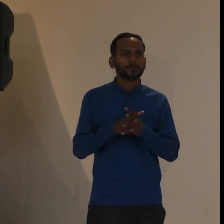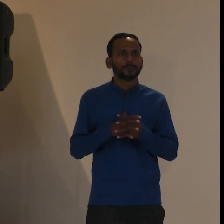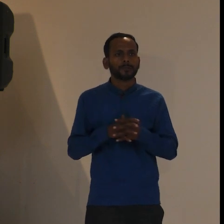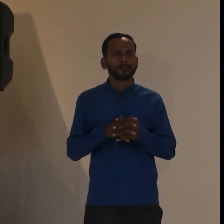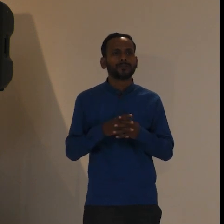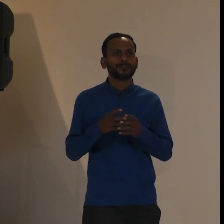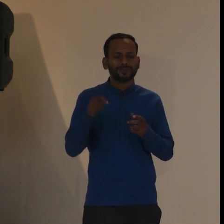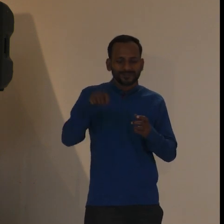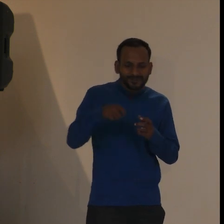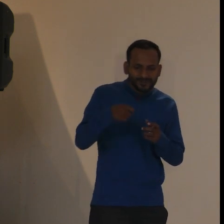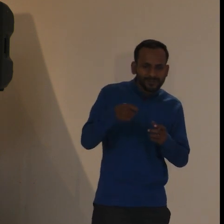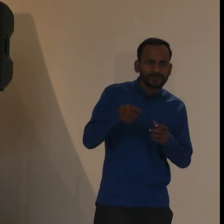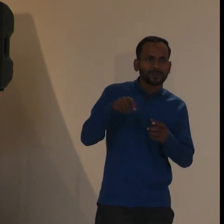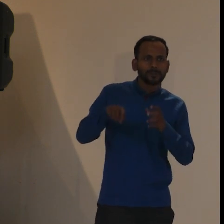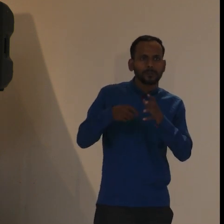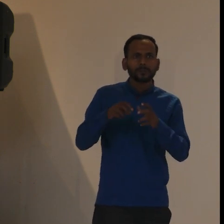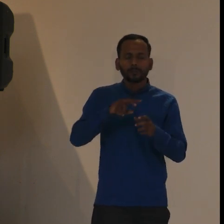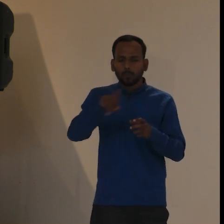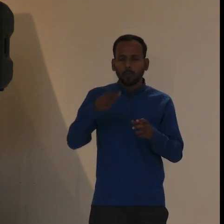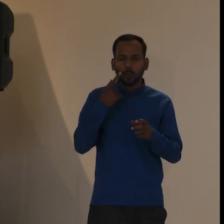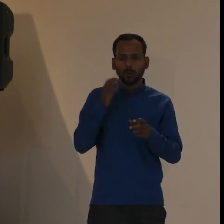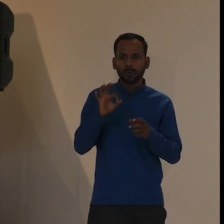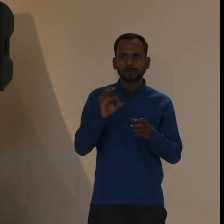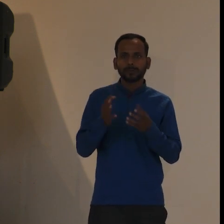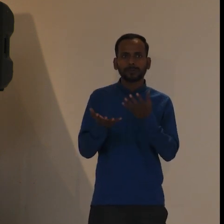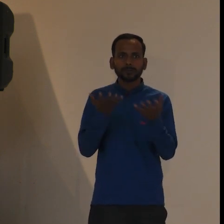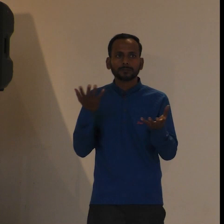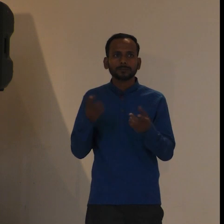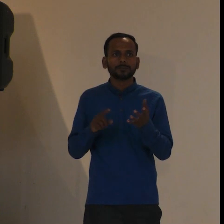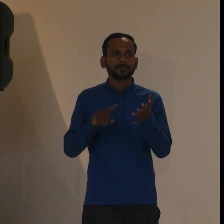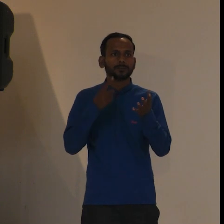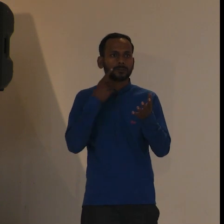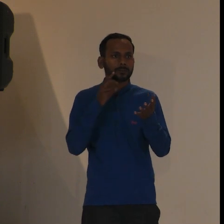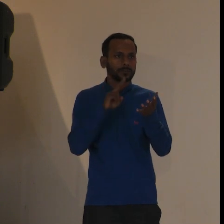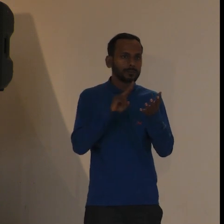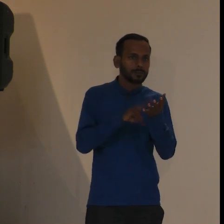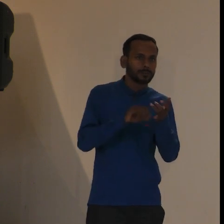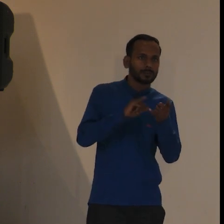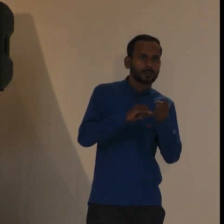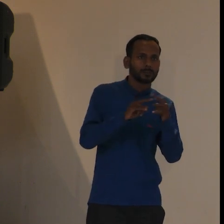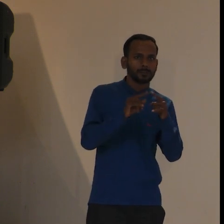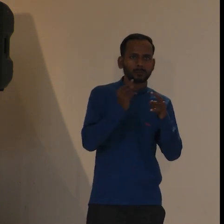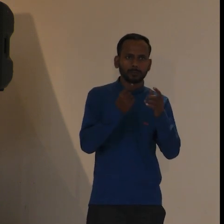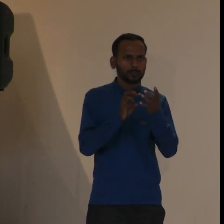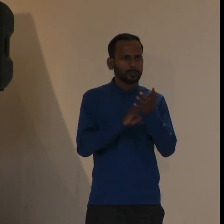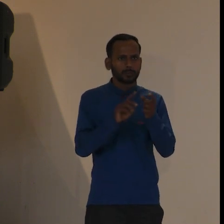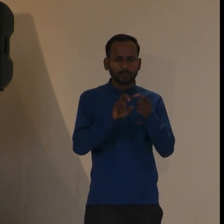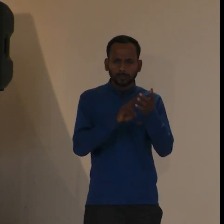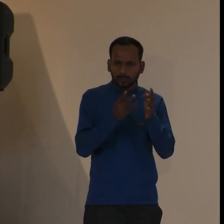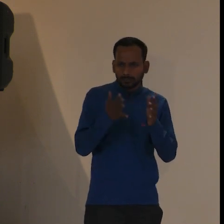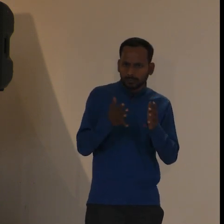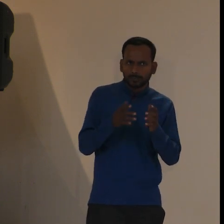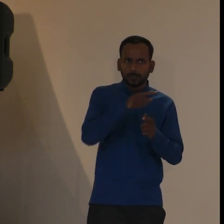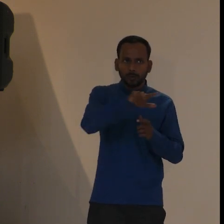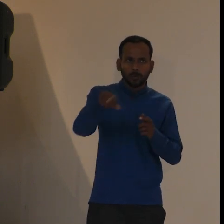utensils, forget about religion, are very beautifully, they are not instrumental. And so what the objects you showed had nothing to do with instrumentality.